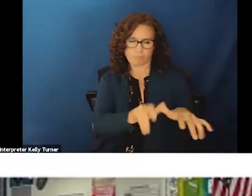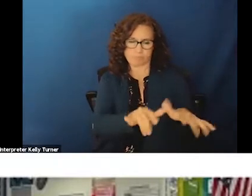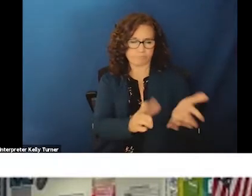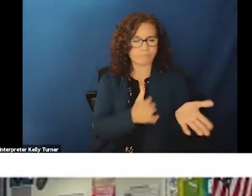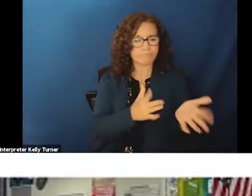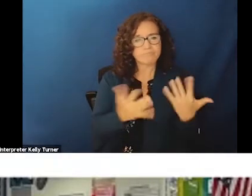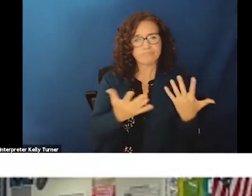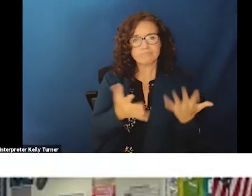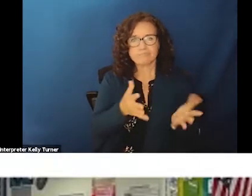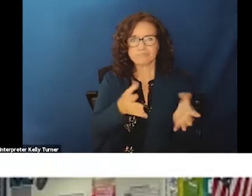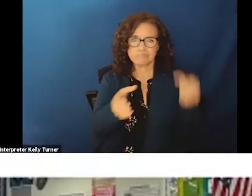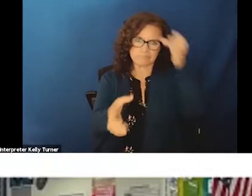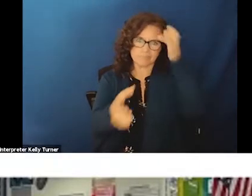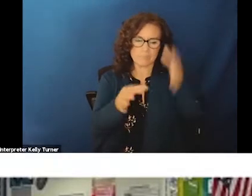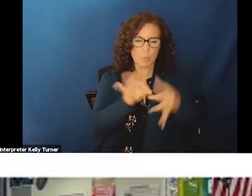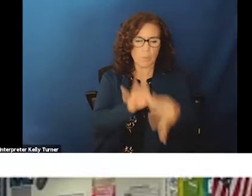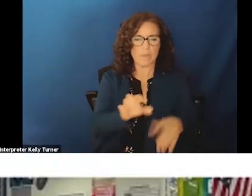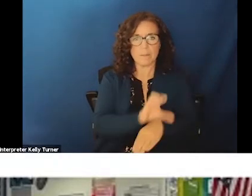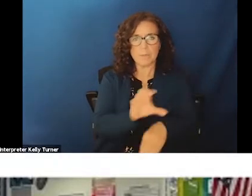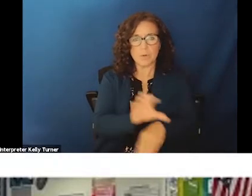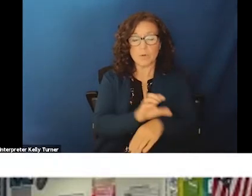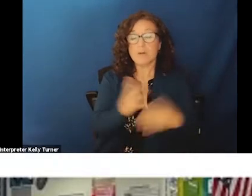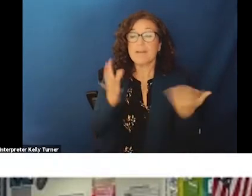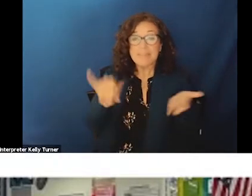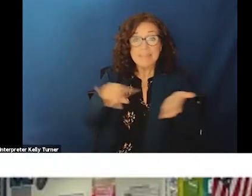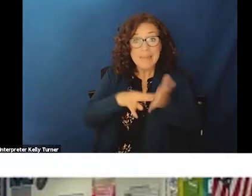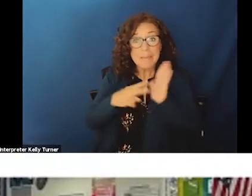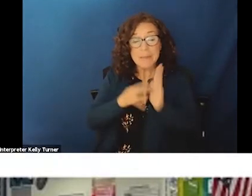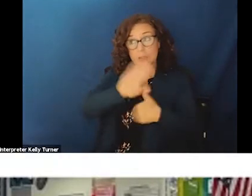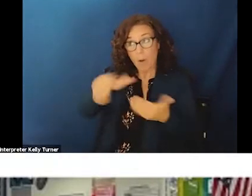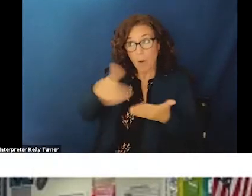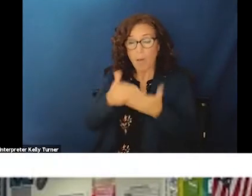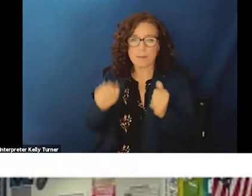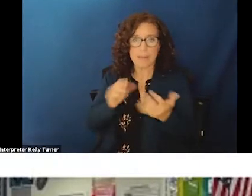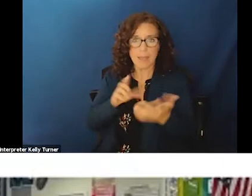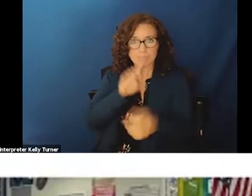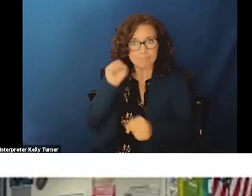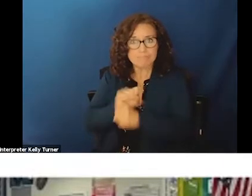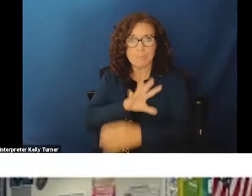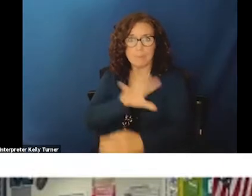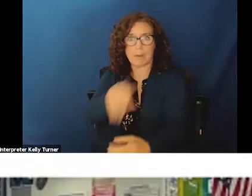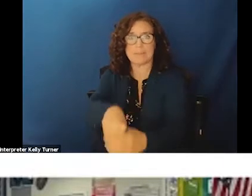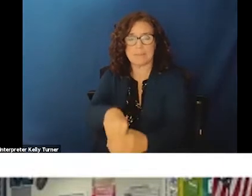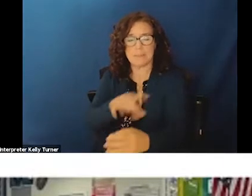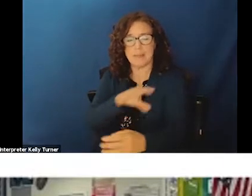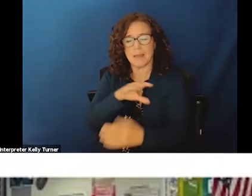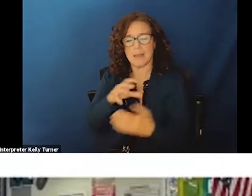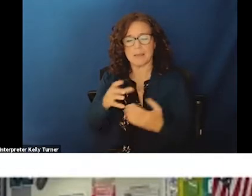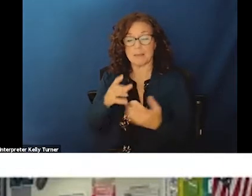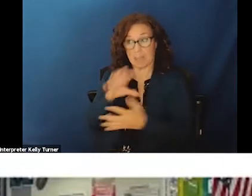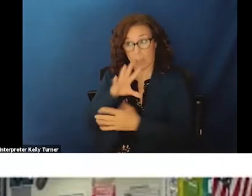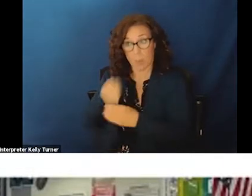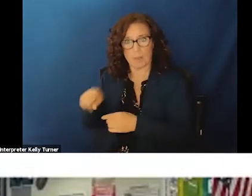seamless experience of class participation for our Group C students, and the pun is intended.